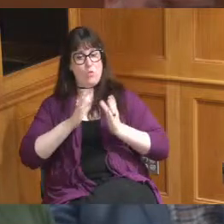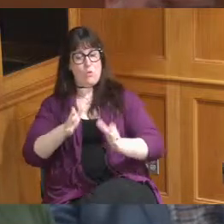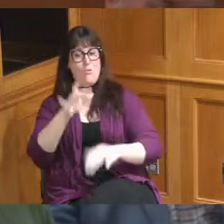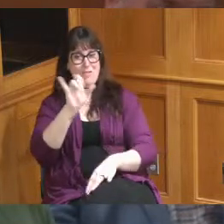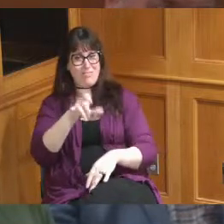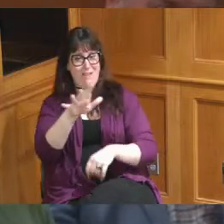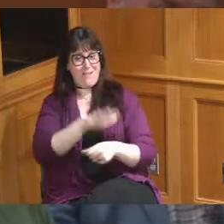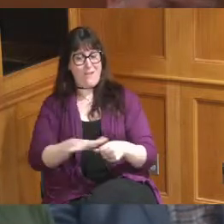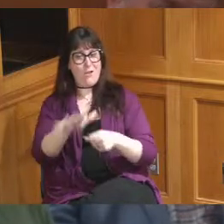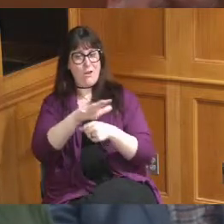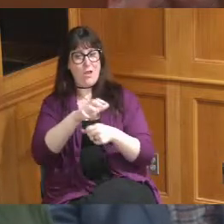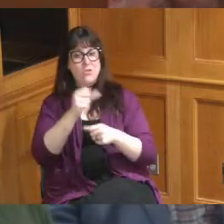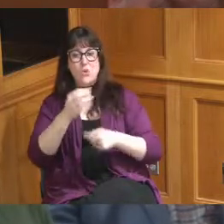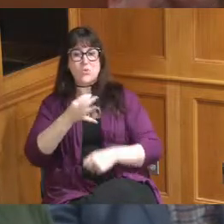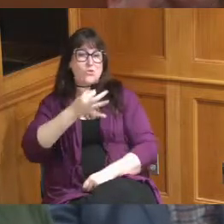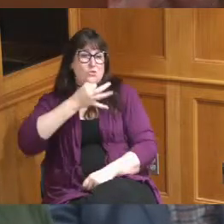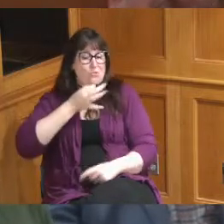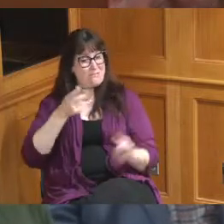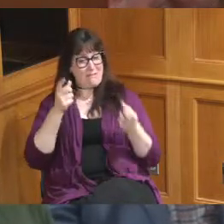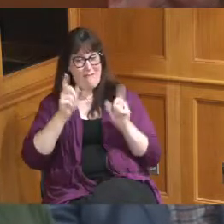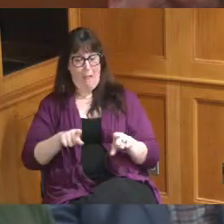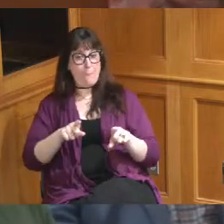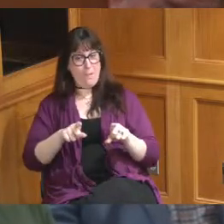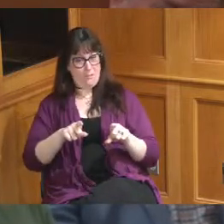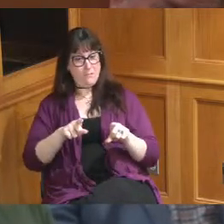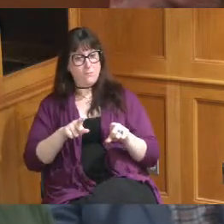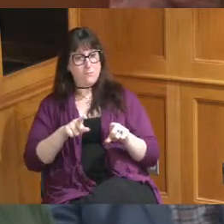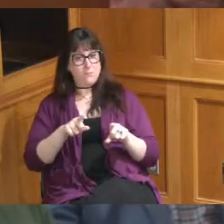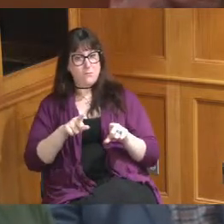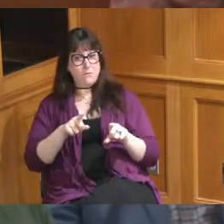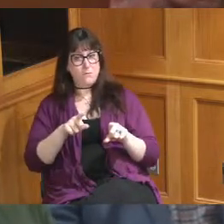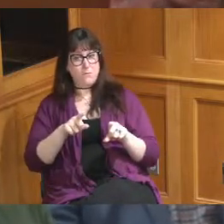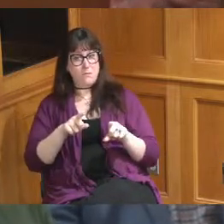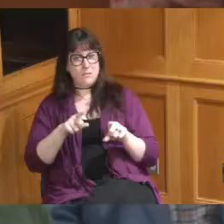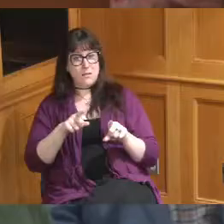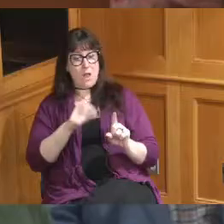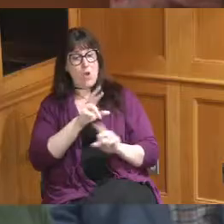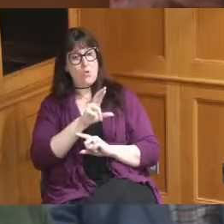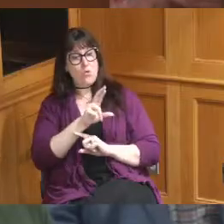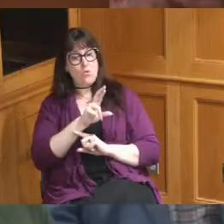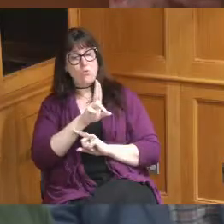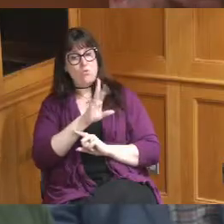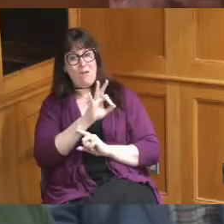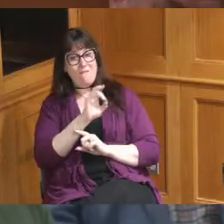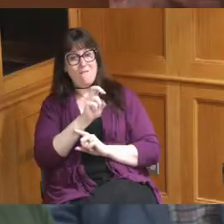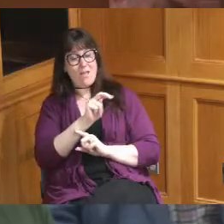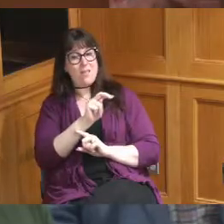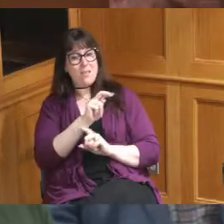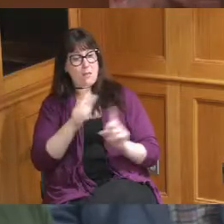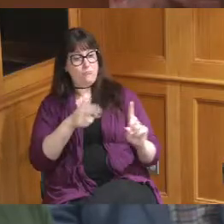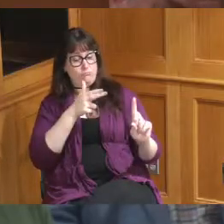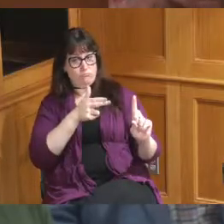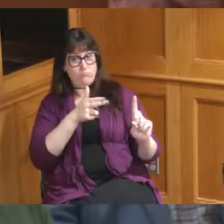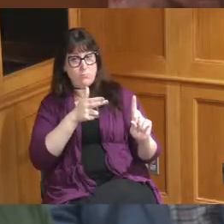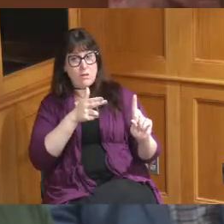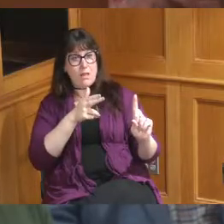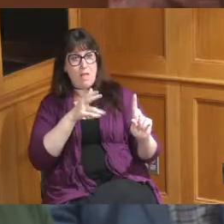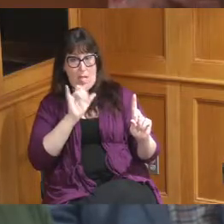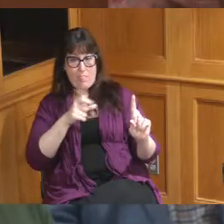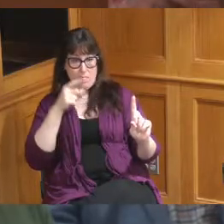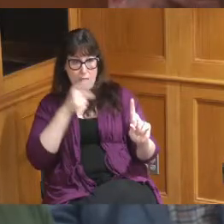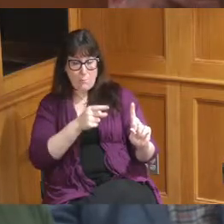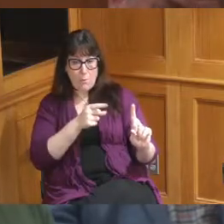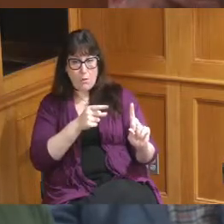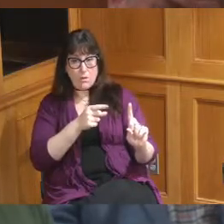they stepped out into the street and put Mr. Ruffin at gunpoint, pretty much what it was, and